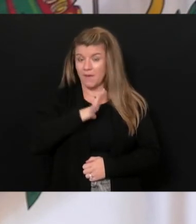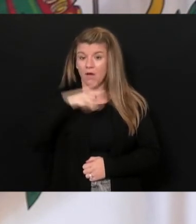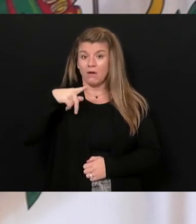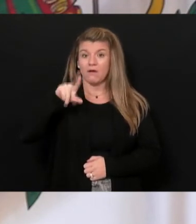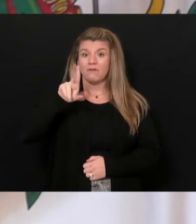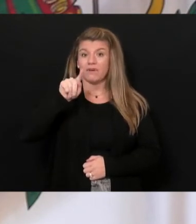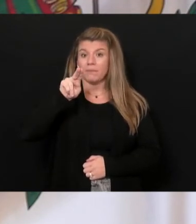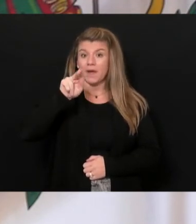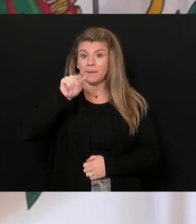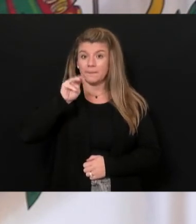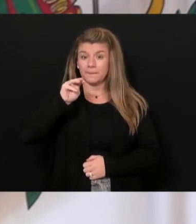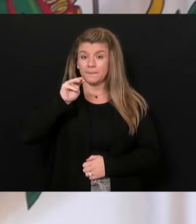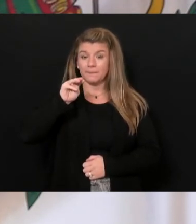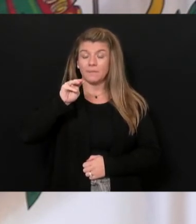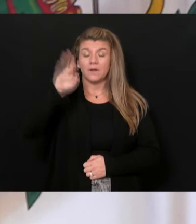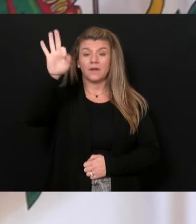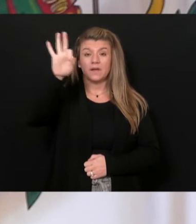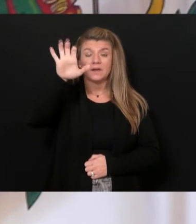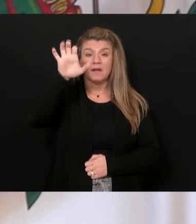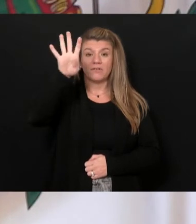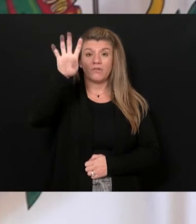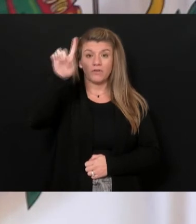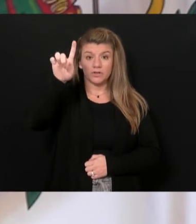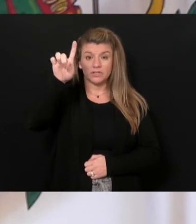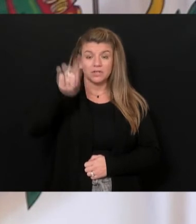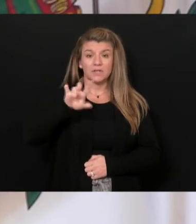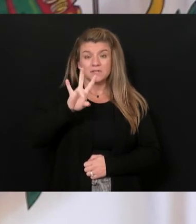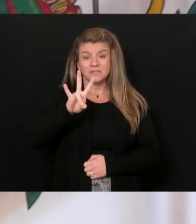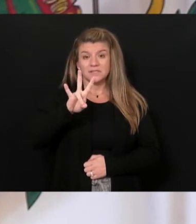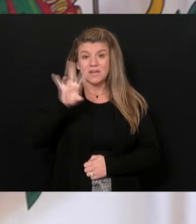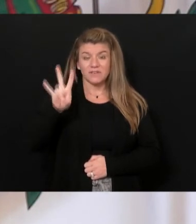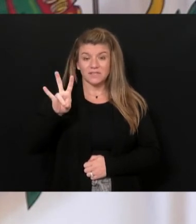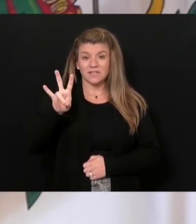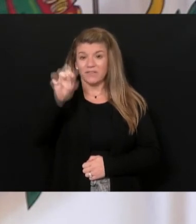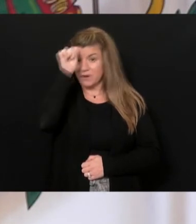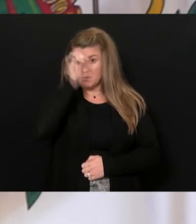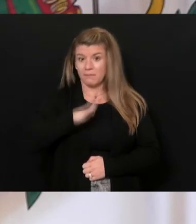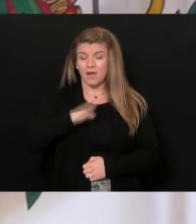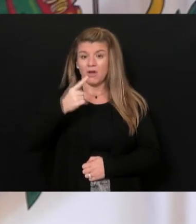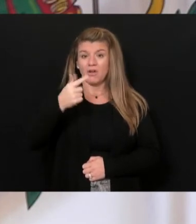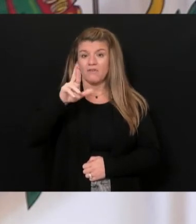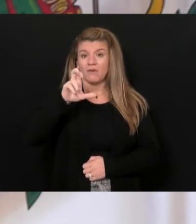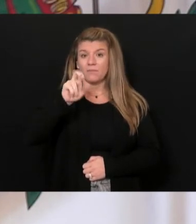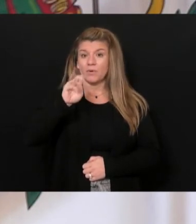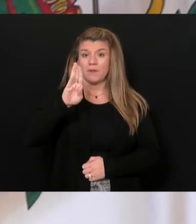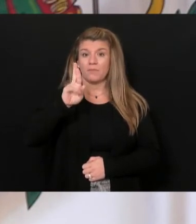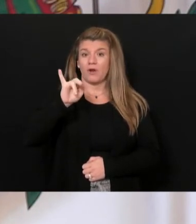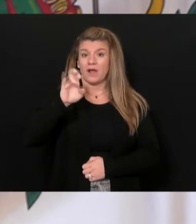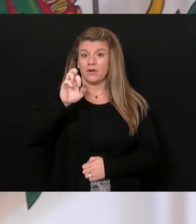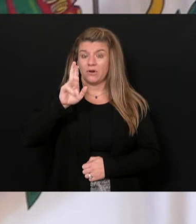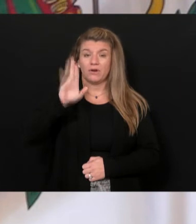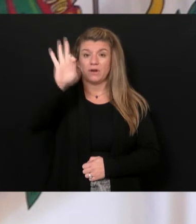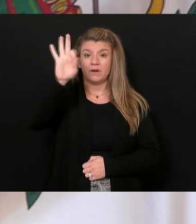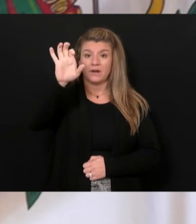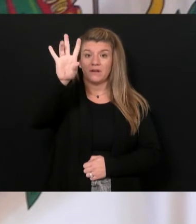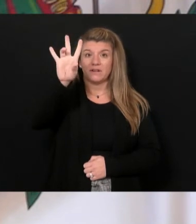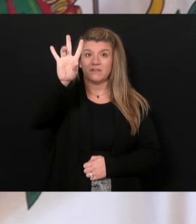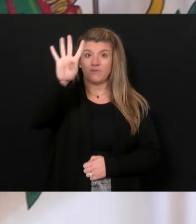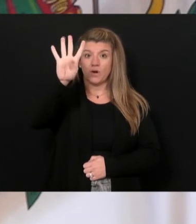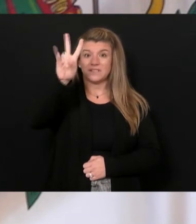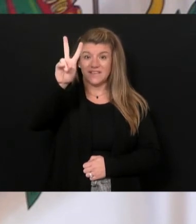Putnam County. Our 941st death, a 77-year-old male from Greenbrier County. Our